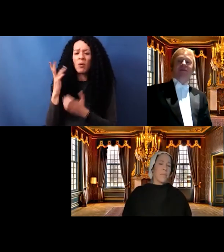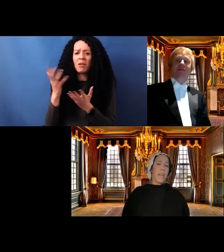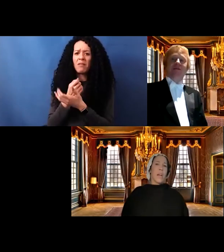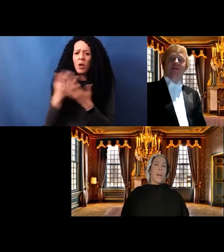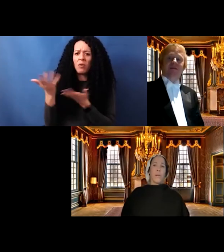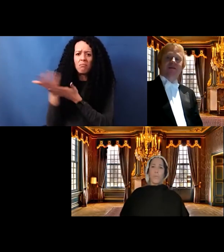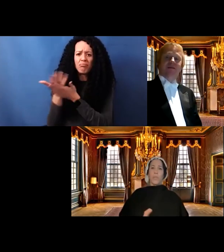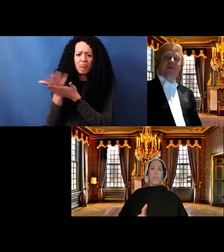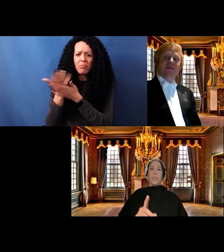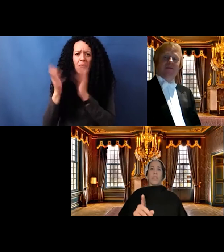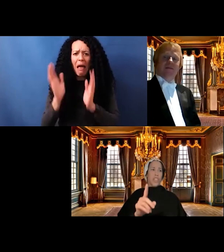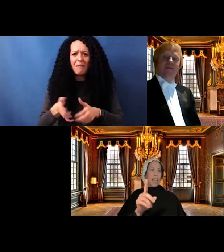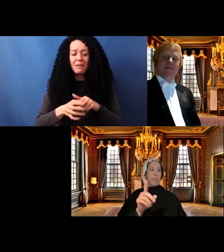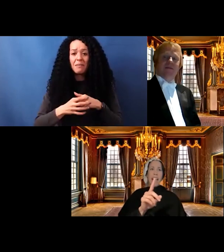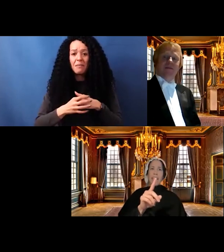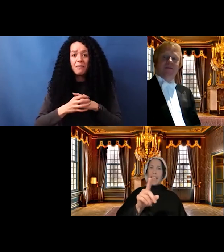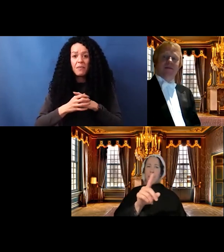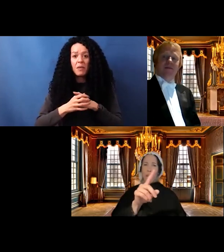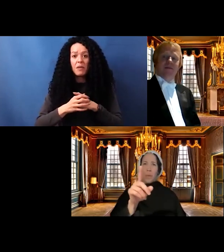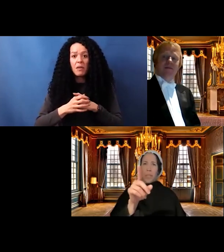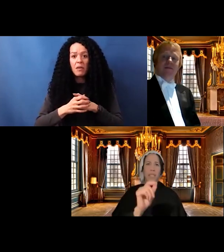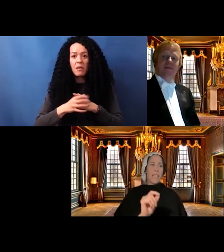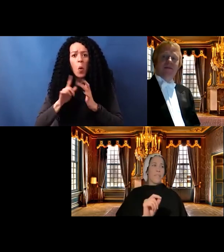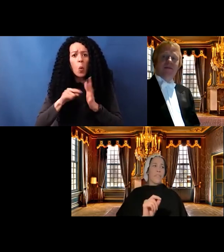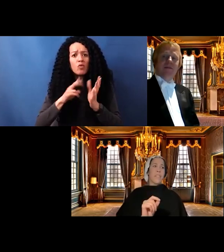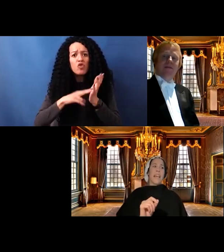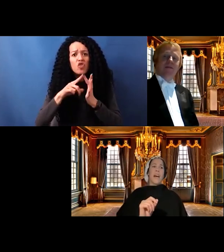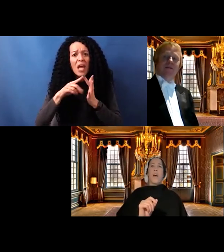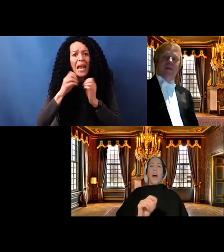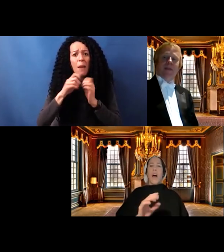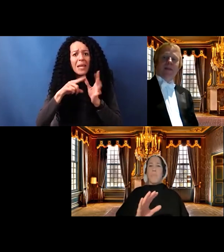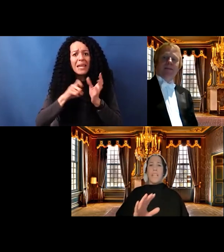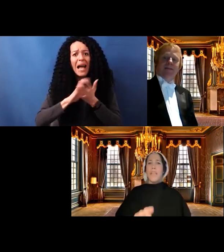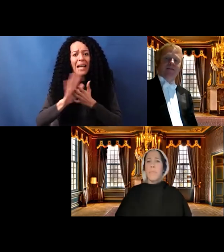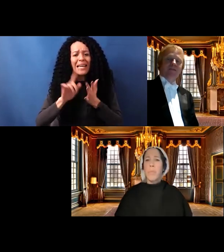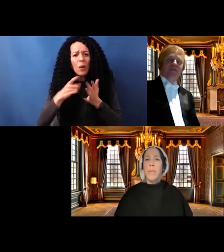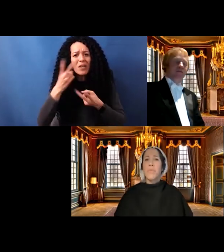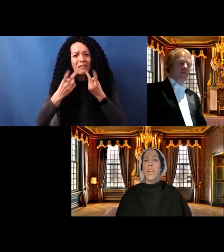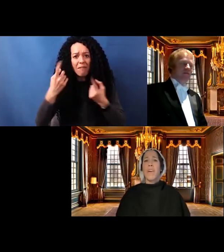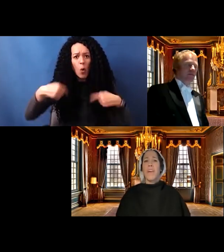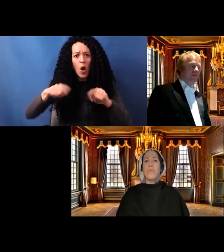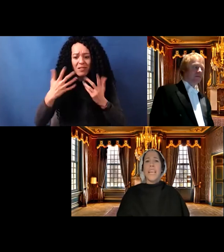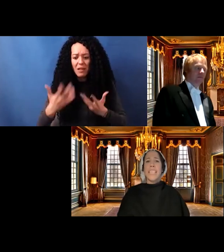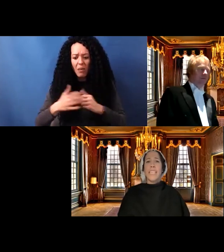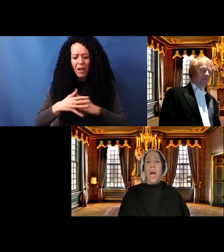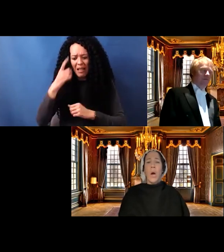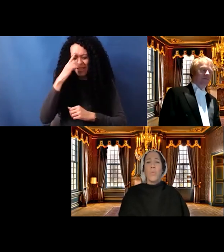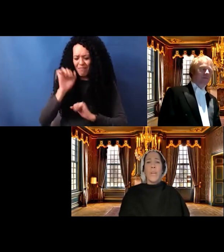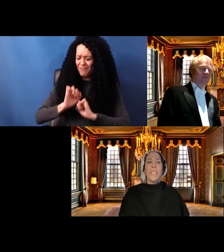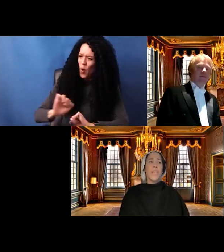yes, absolutely. Oh, Jane Bianchi is going to sing for us now. I believe it probably is one of her own